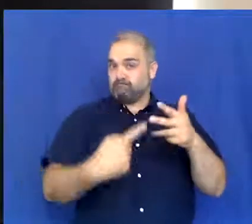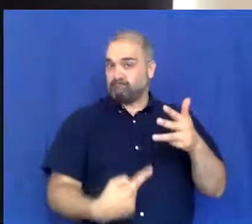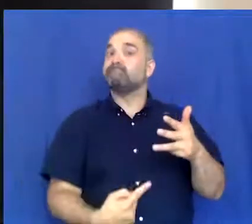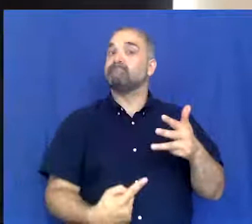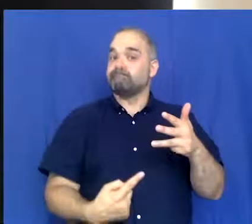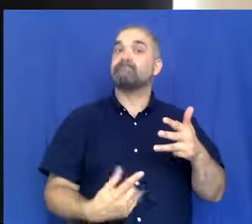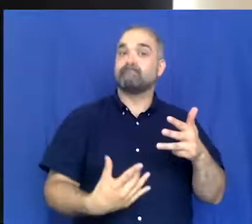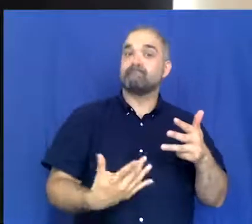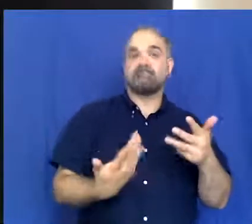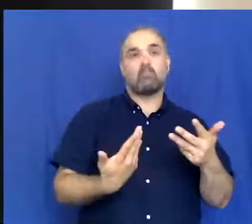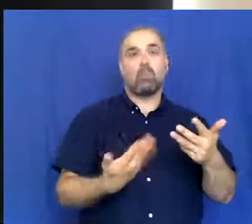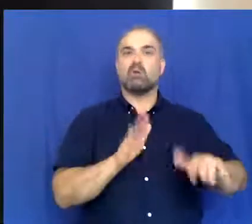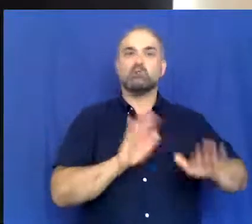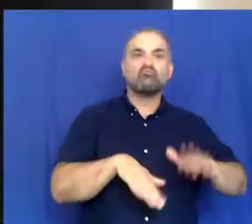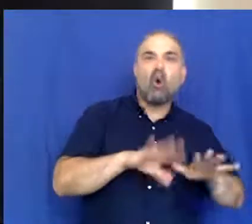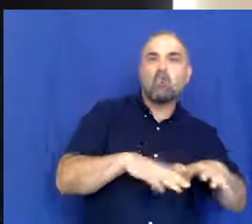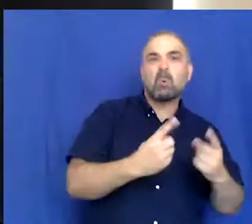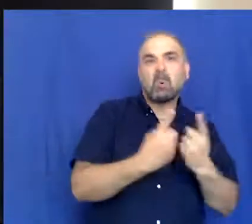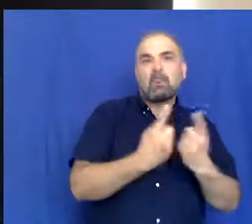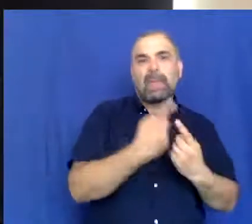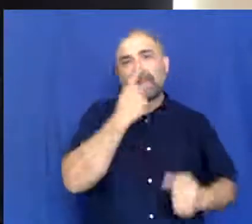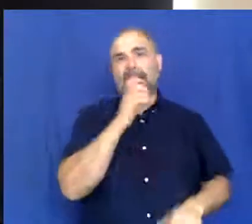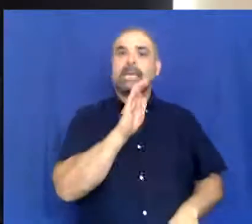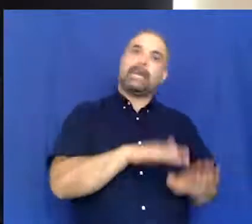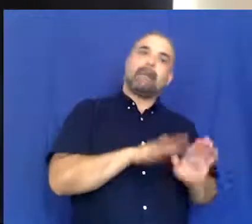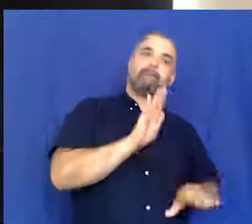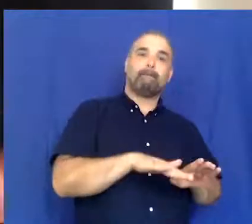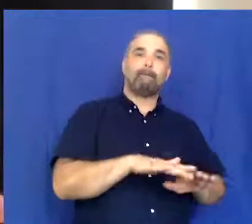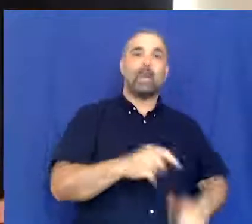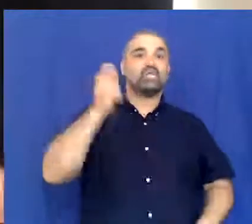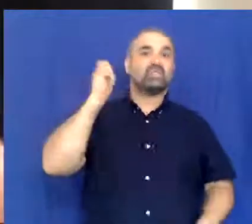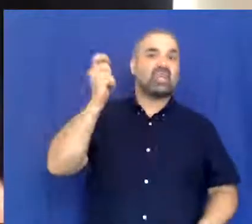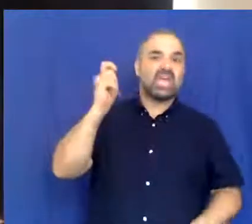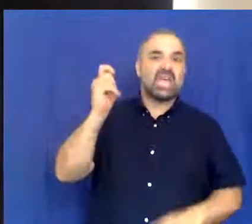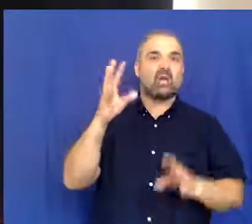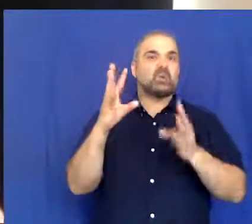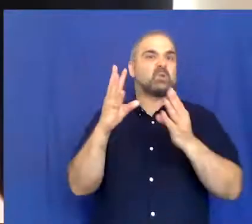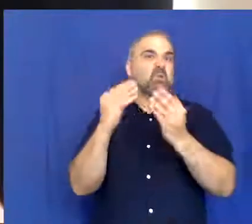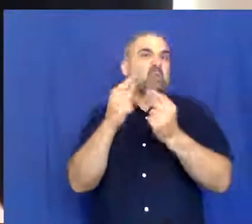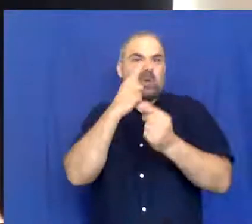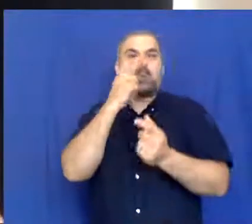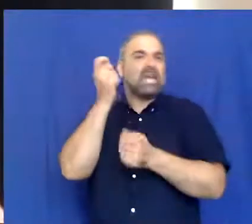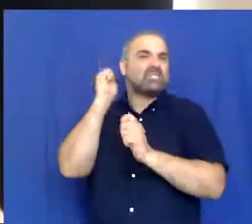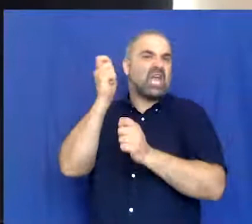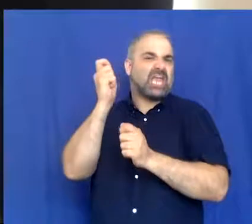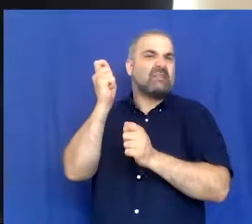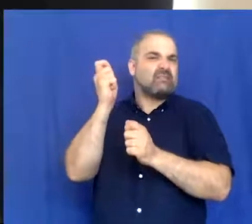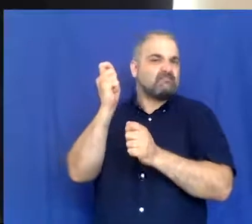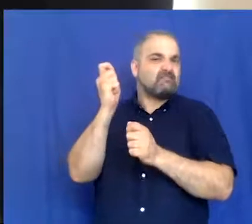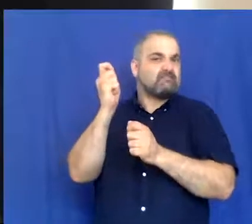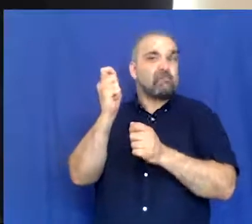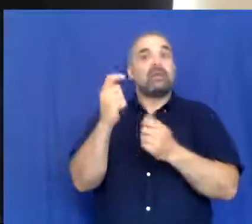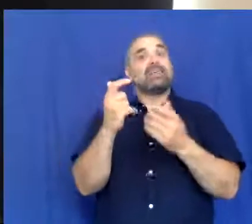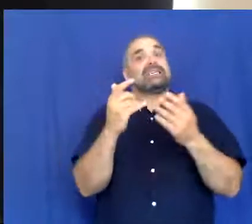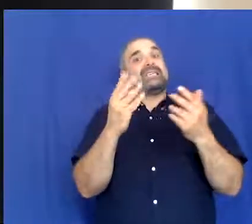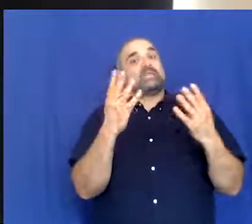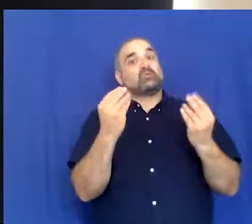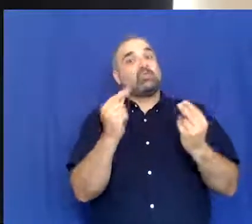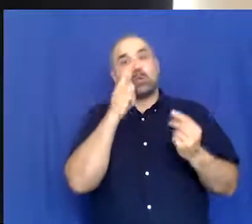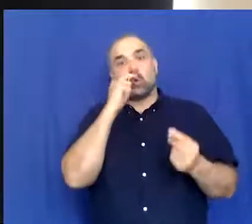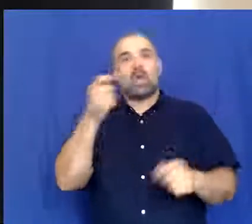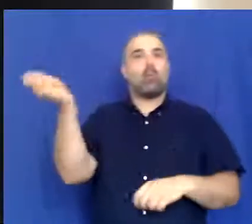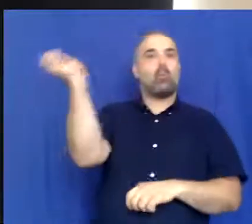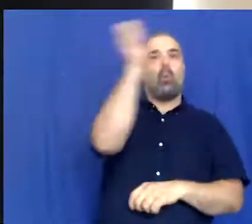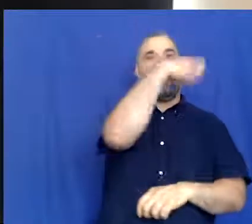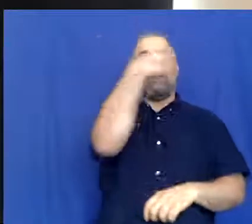noise on. So a drum or something you can tap, a shaker or something that you can shake that makes a noise, and something that you can